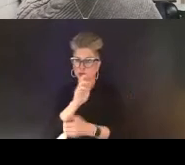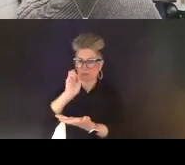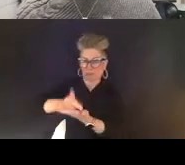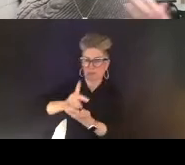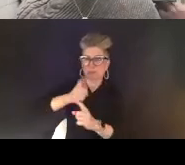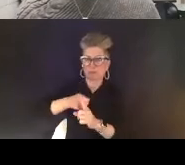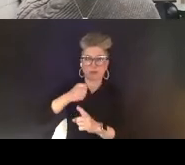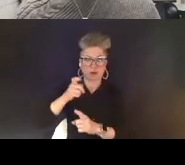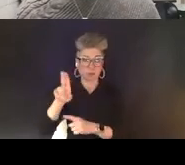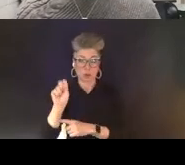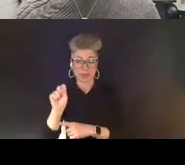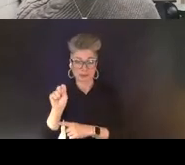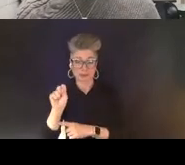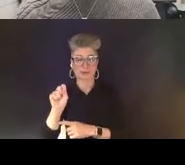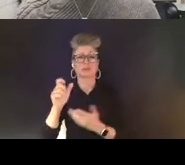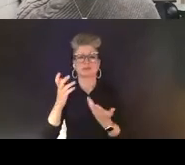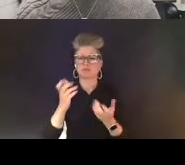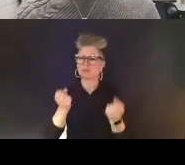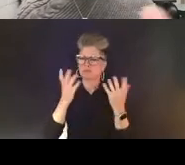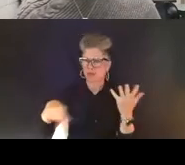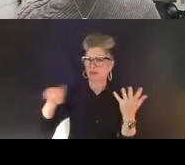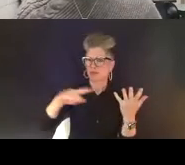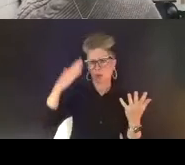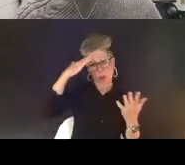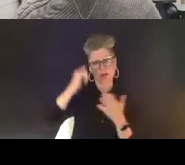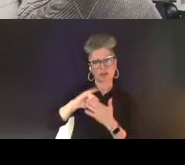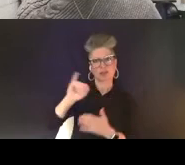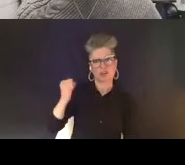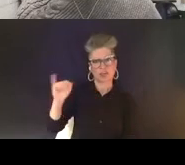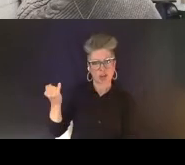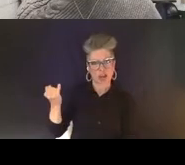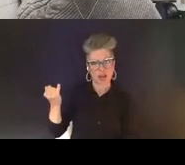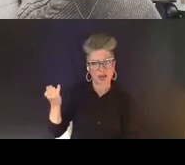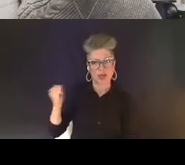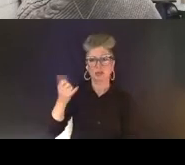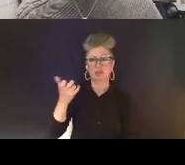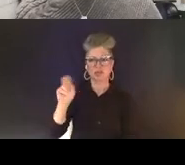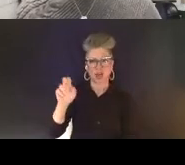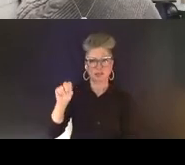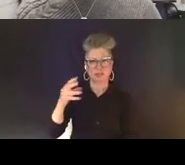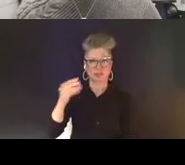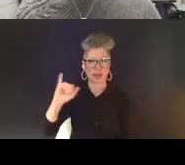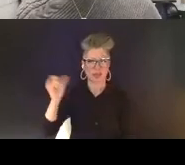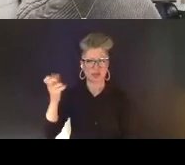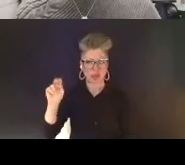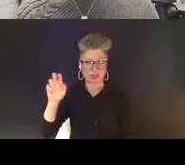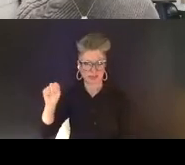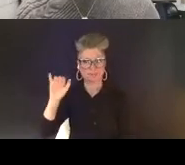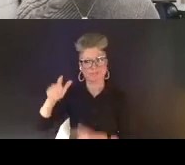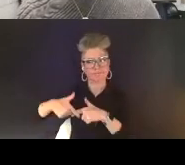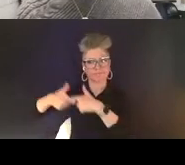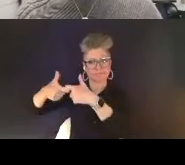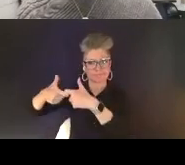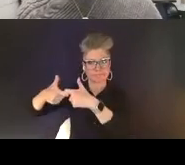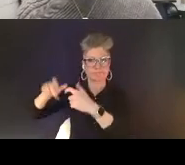And as many of us probably are aware that the Johnson & Johnson, also known as the J&J vaccine, was paused for 10 days. We're going to talk